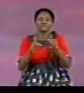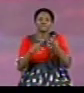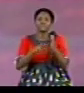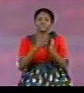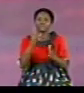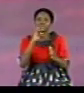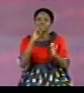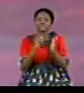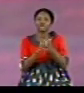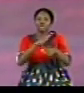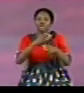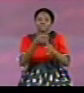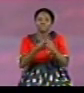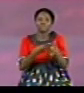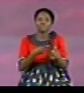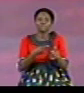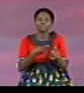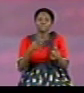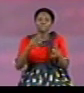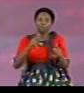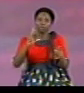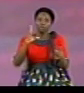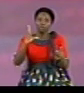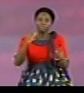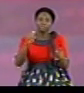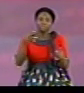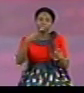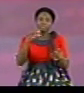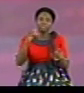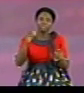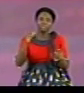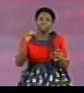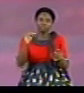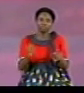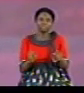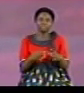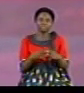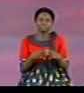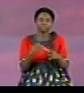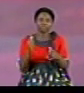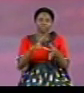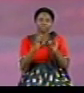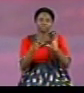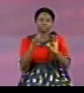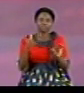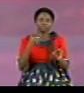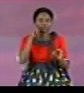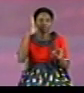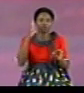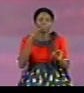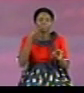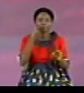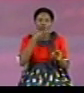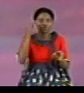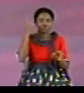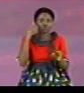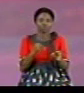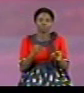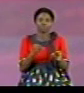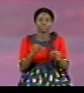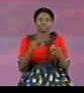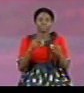way from Lagos. This is the story of a woman who was involved in an accident